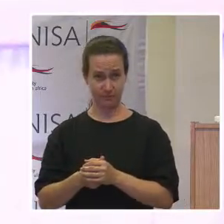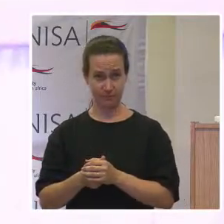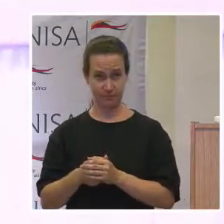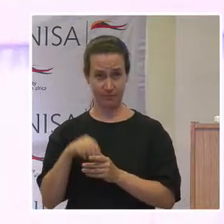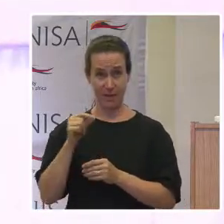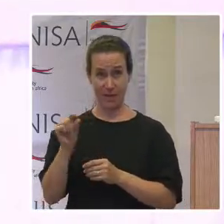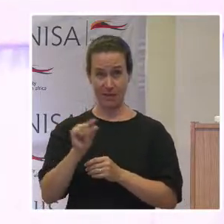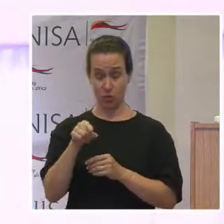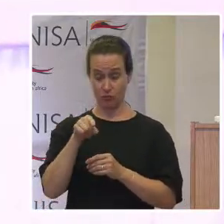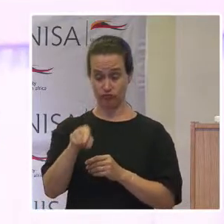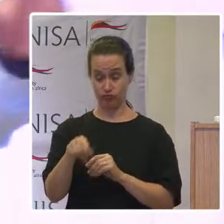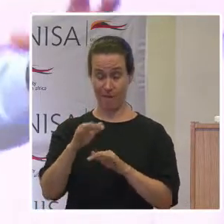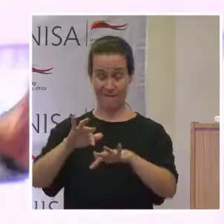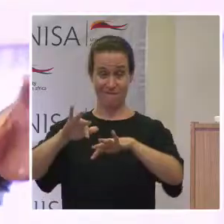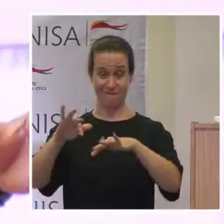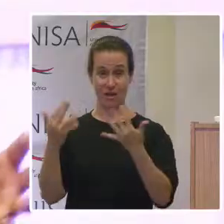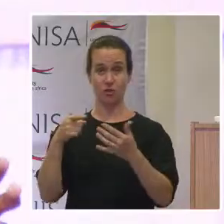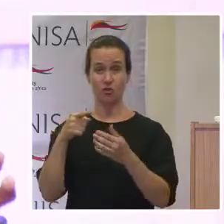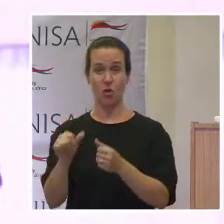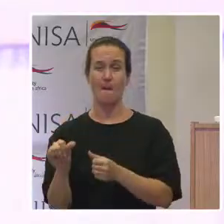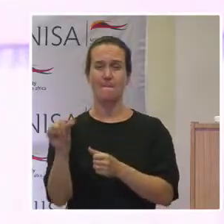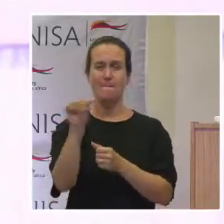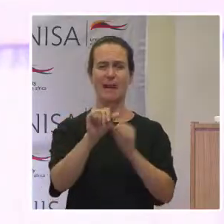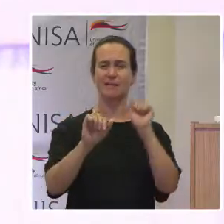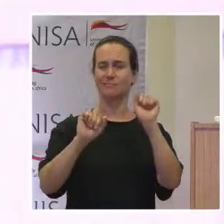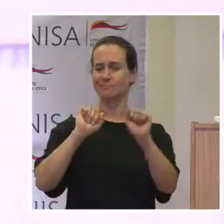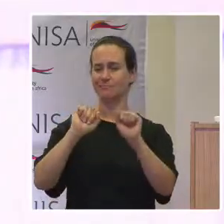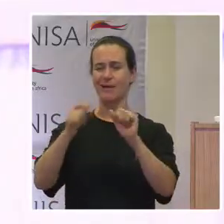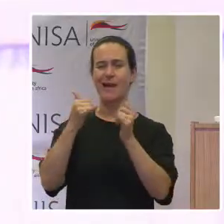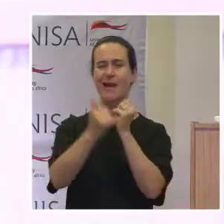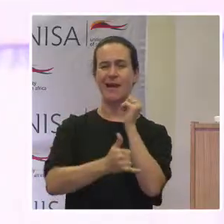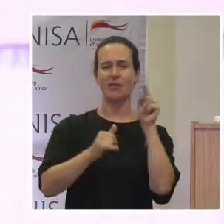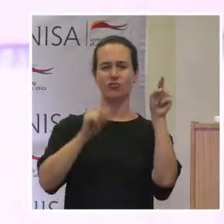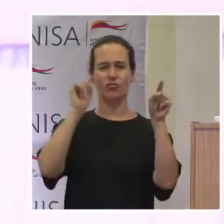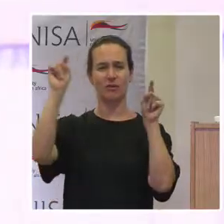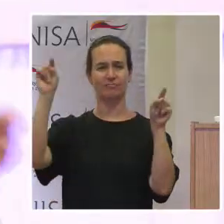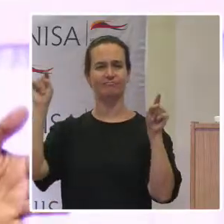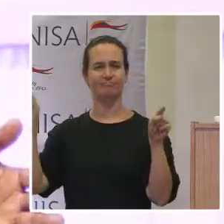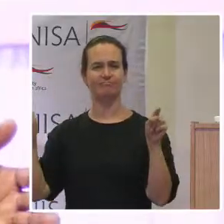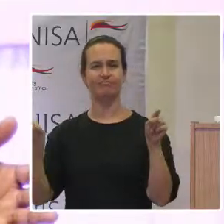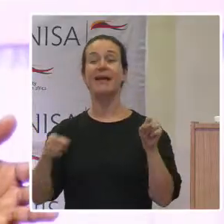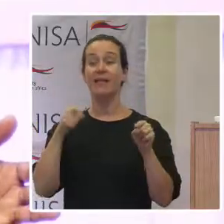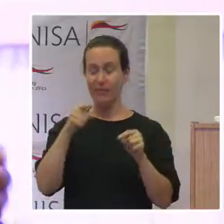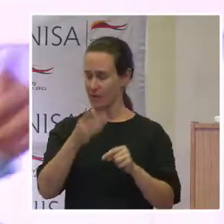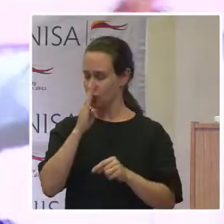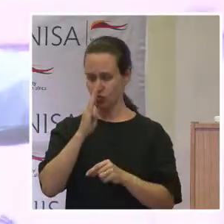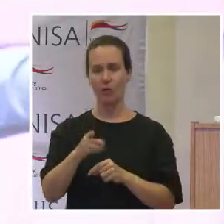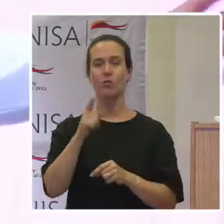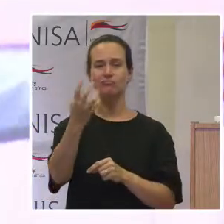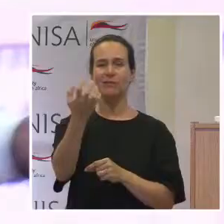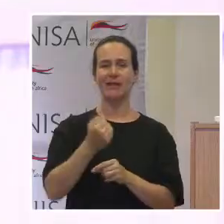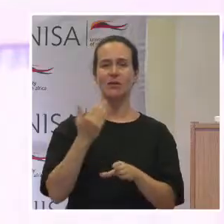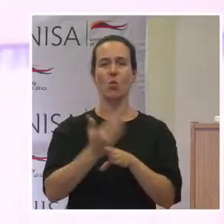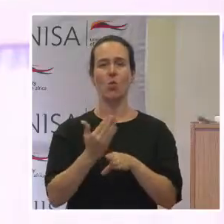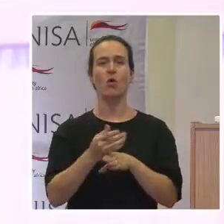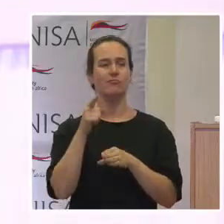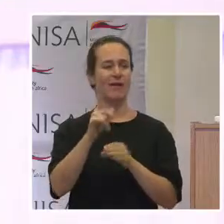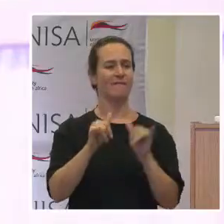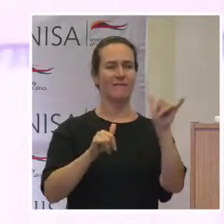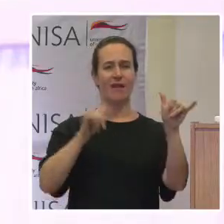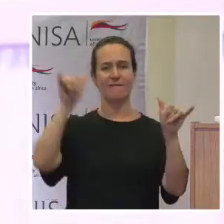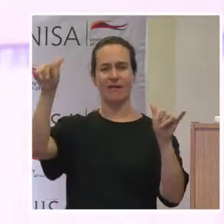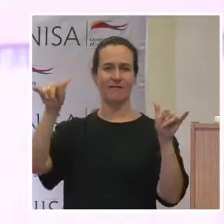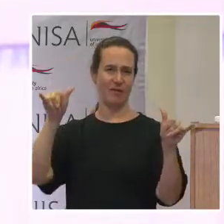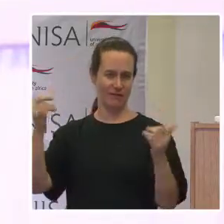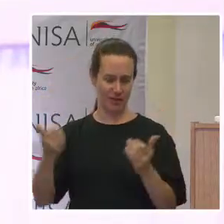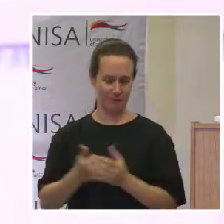as these pilots graduate, they go back to their countries and immediately they enter the job market and they fly for the airlines in their respective